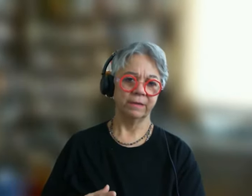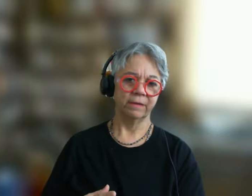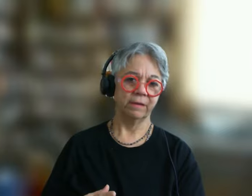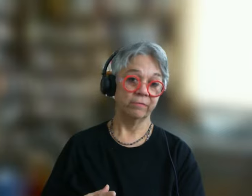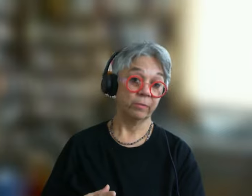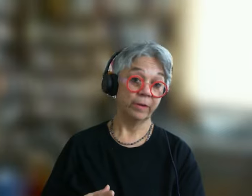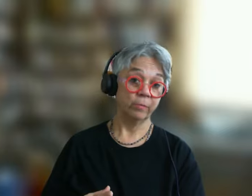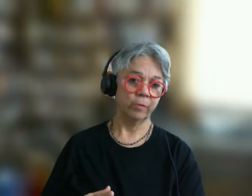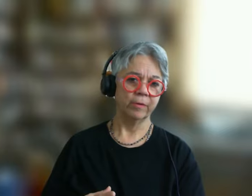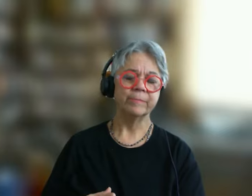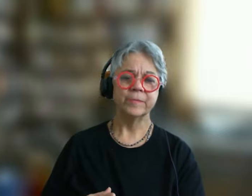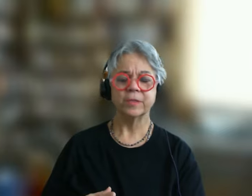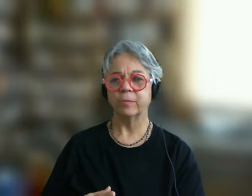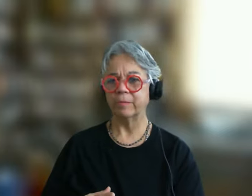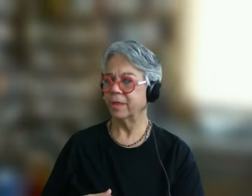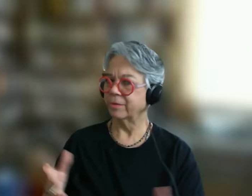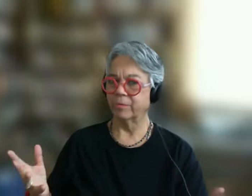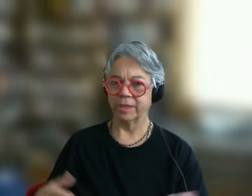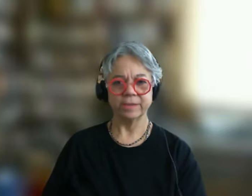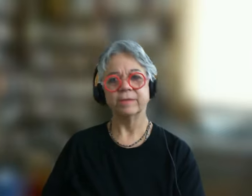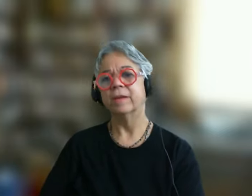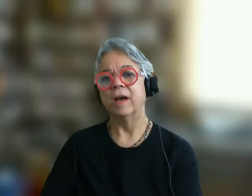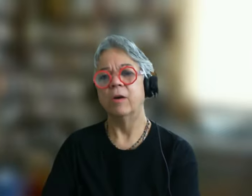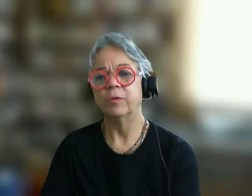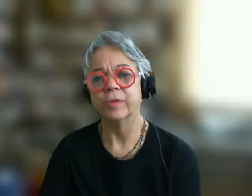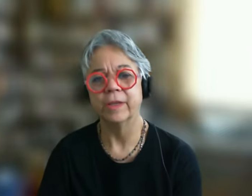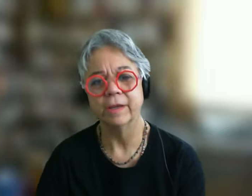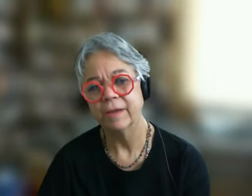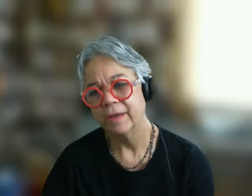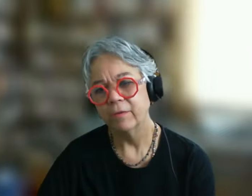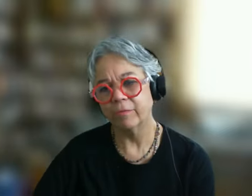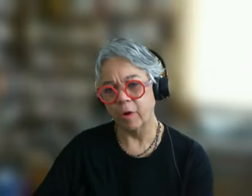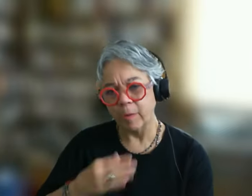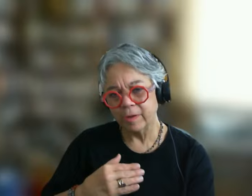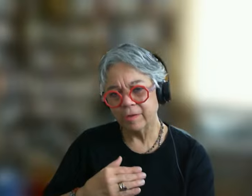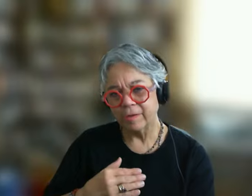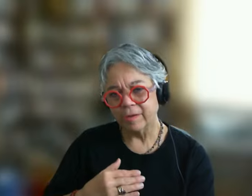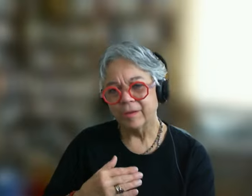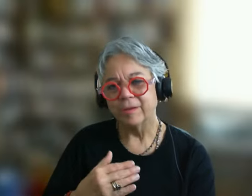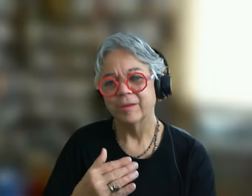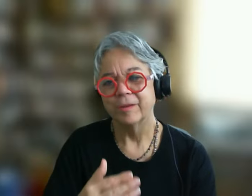in everywhere in the world. So I would like to ask how you think from